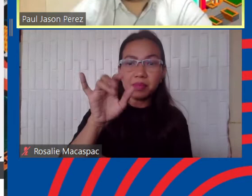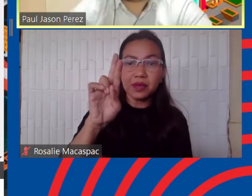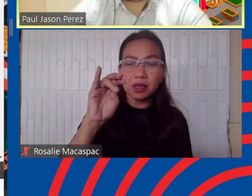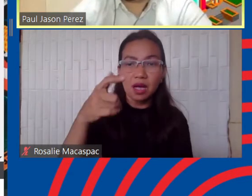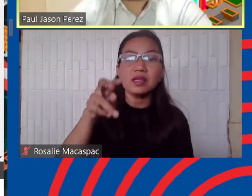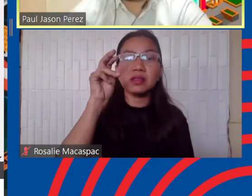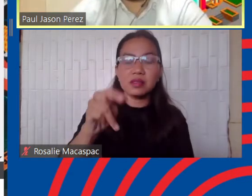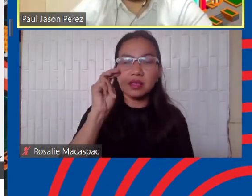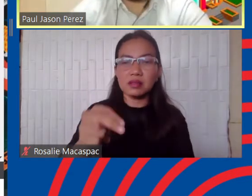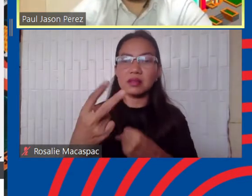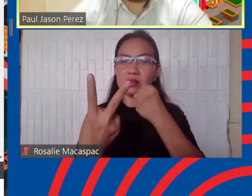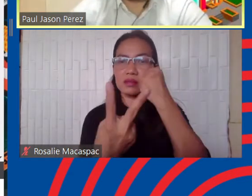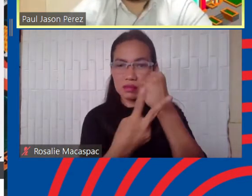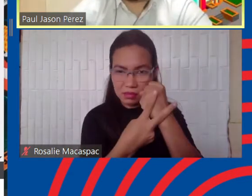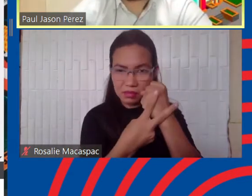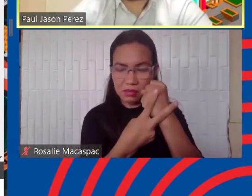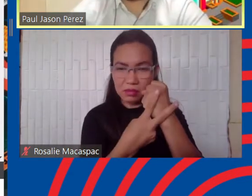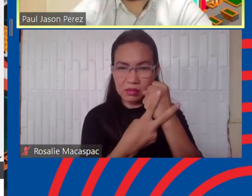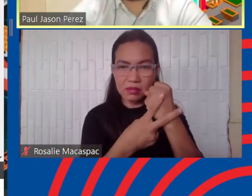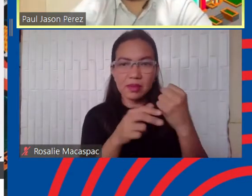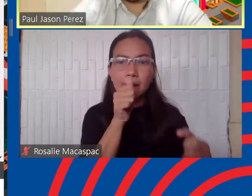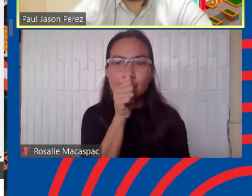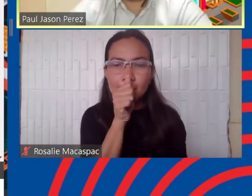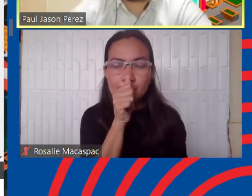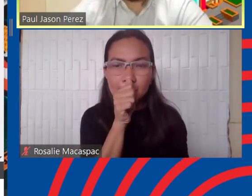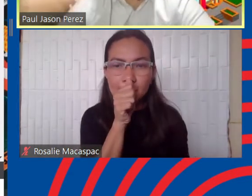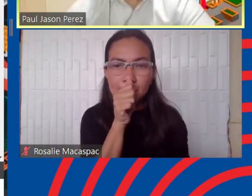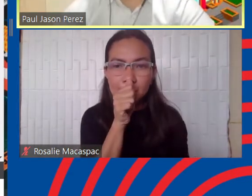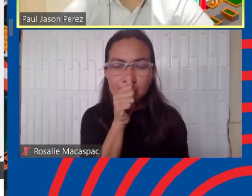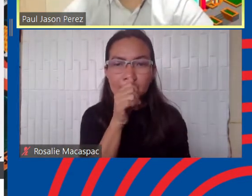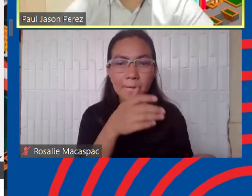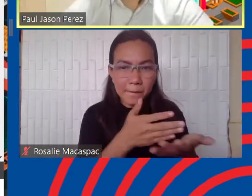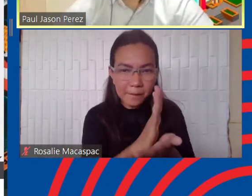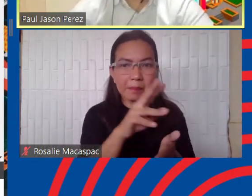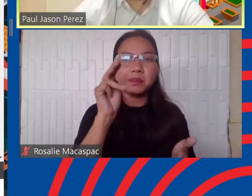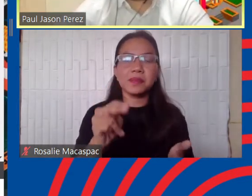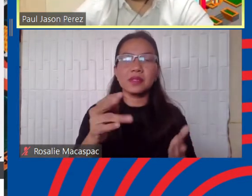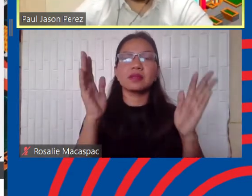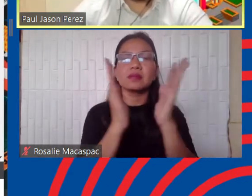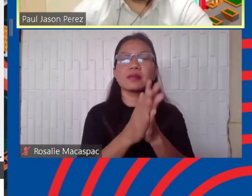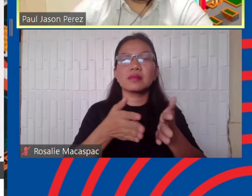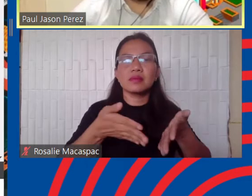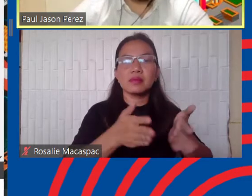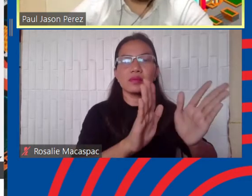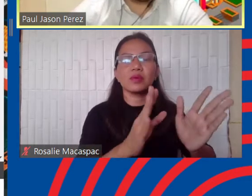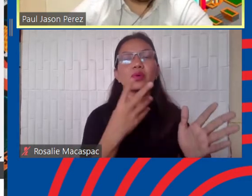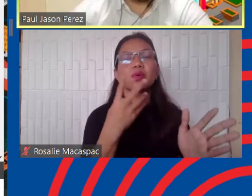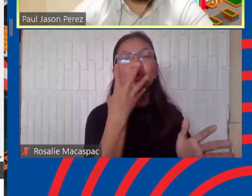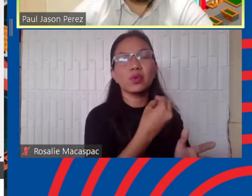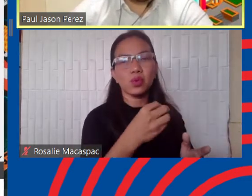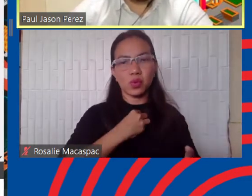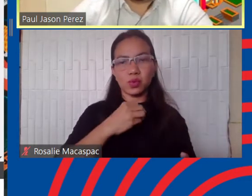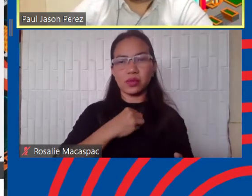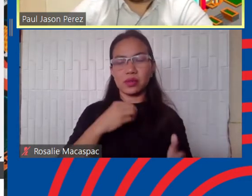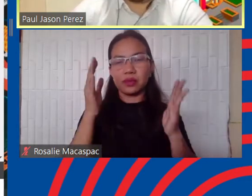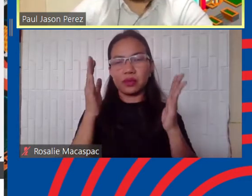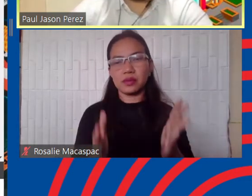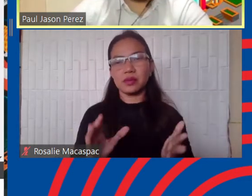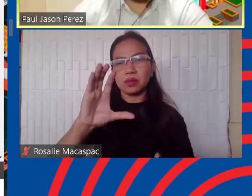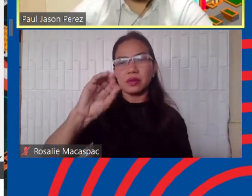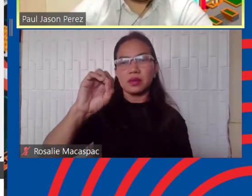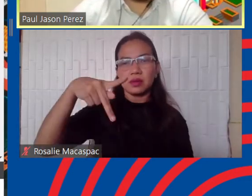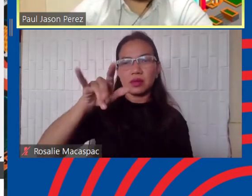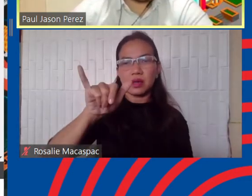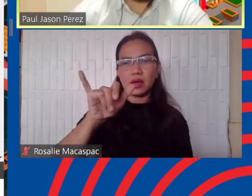secure the rights, no? So kailangan nyo magpaalam dun sa copyright holder, or you need to buy